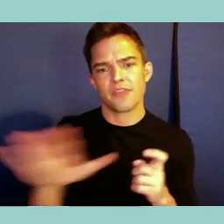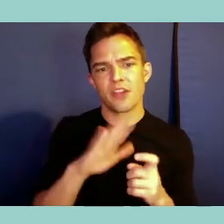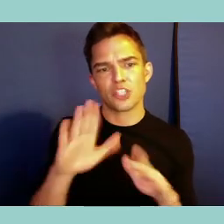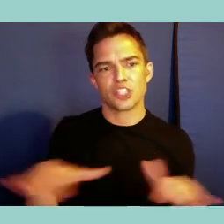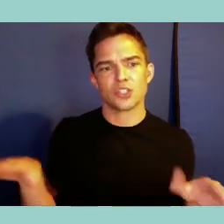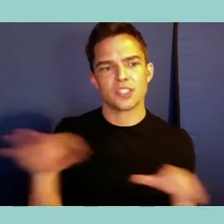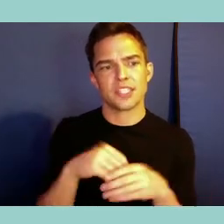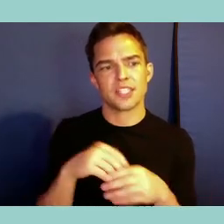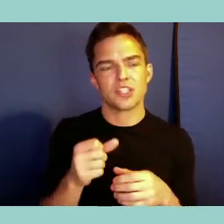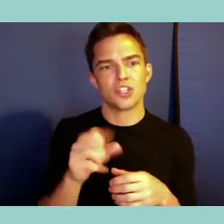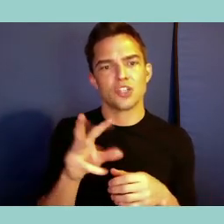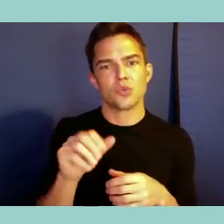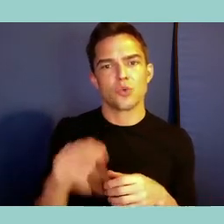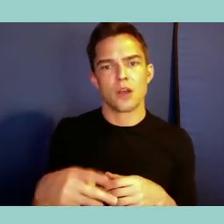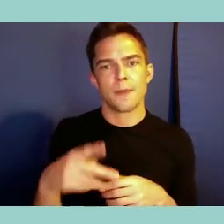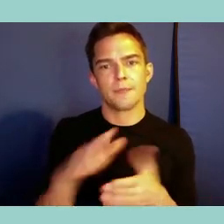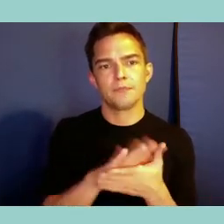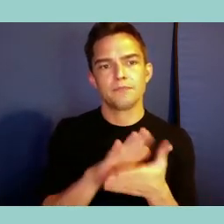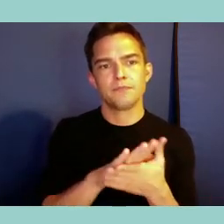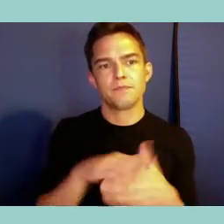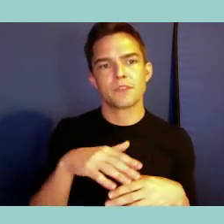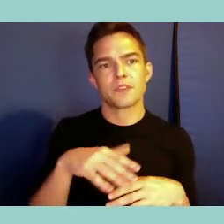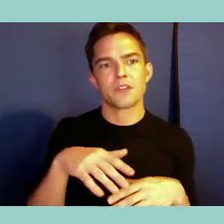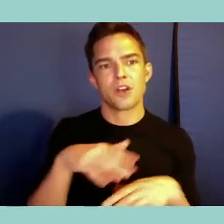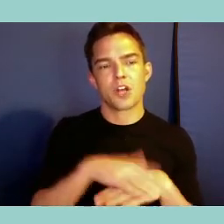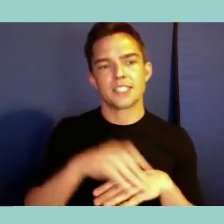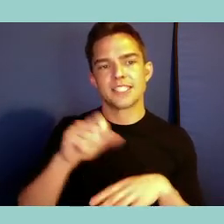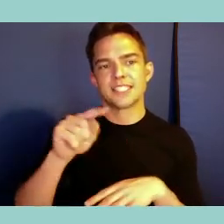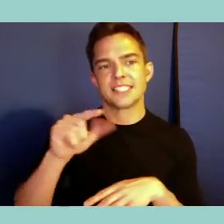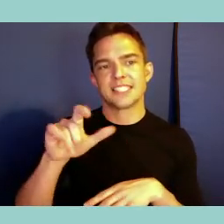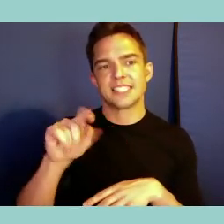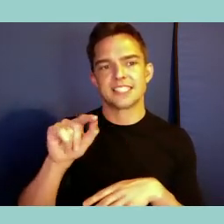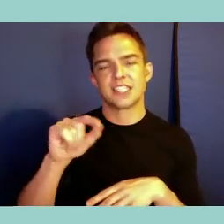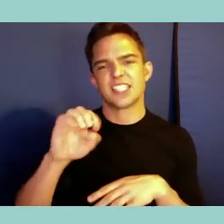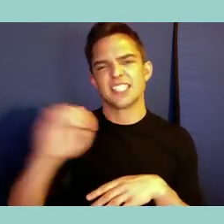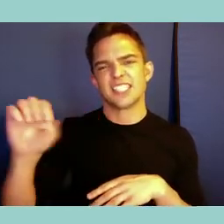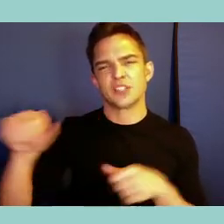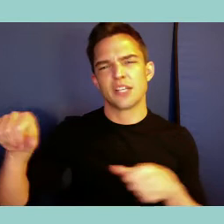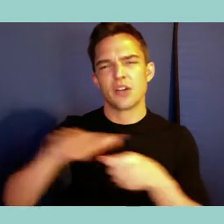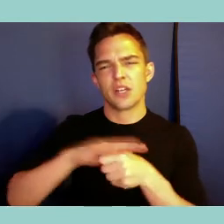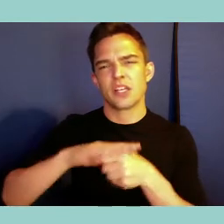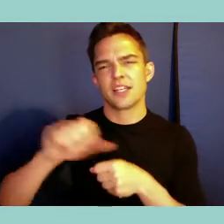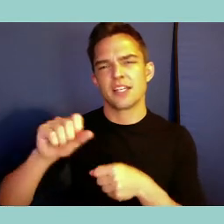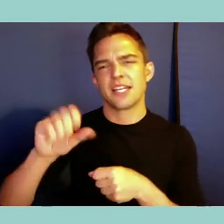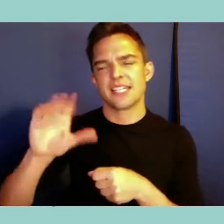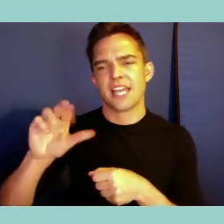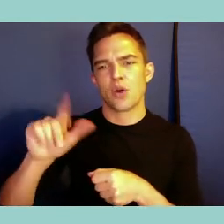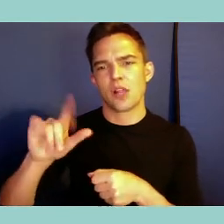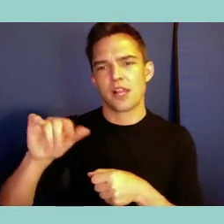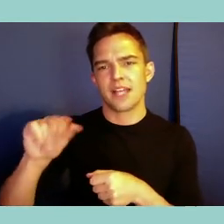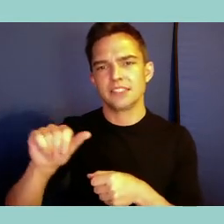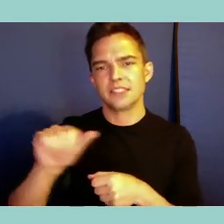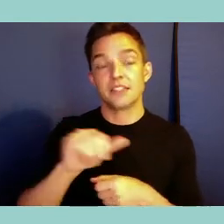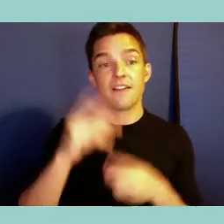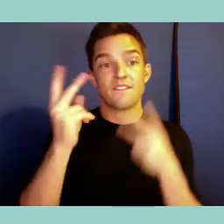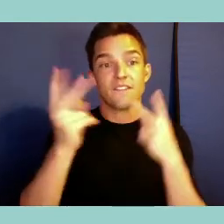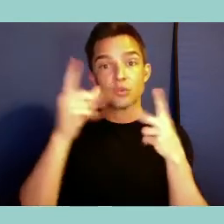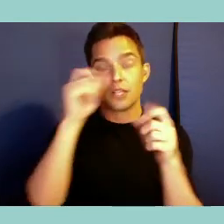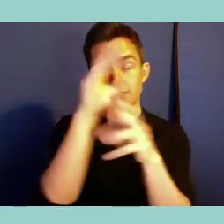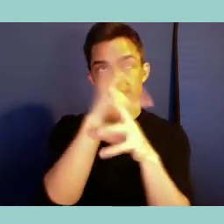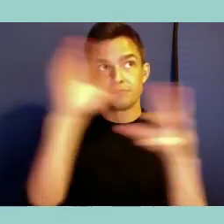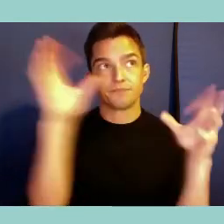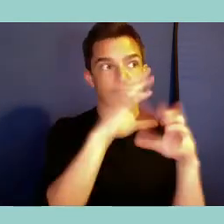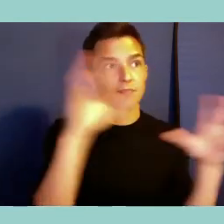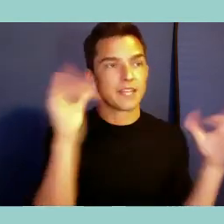children in the swamp schools on stilts off the eastern shores of the Carolinas. They had visualizations